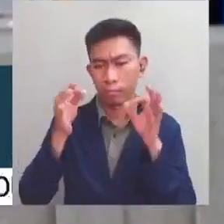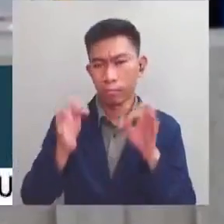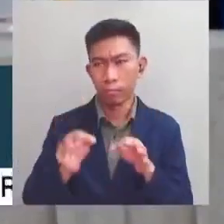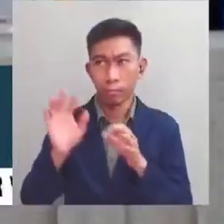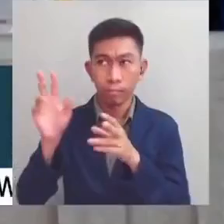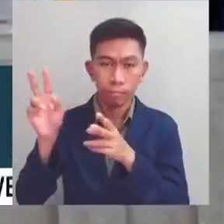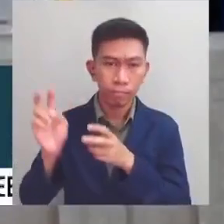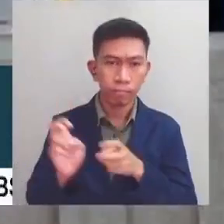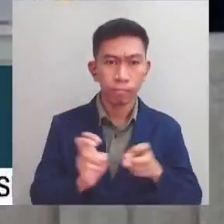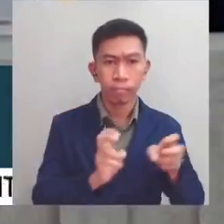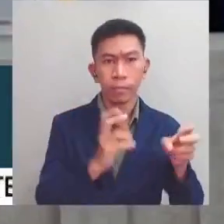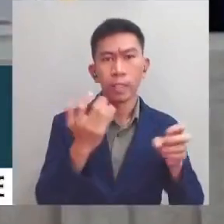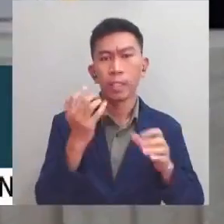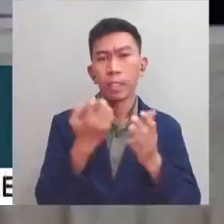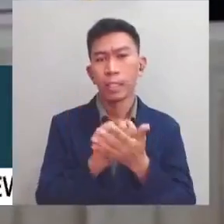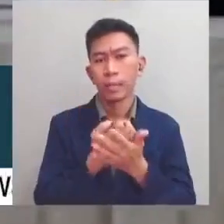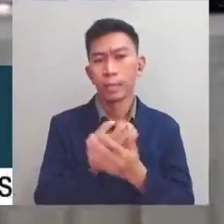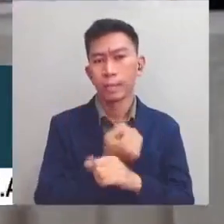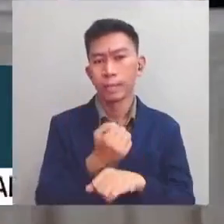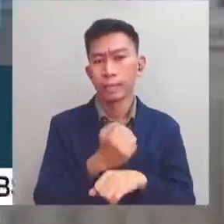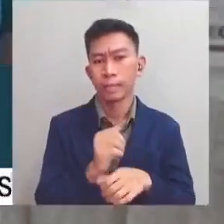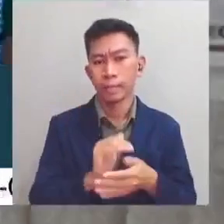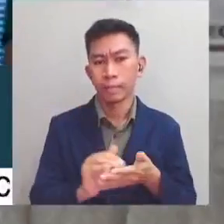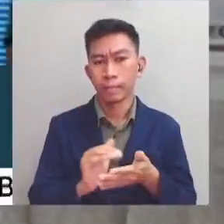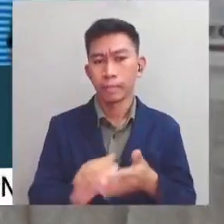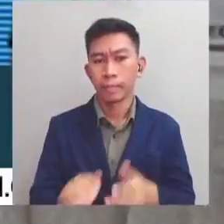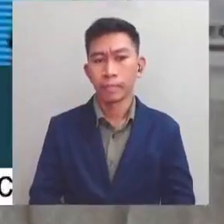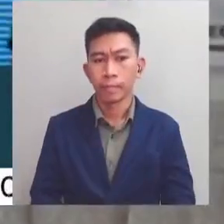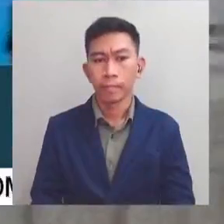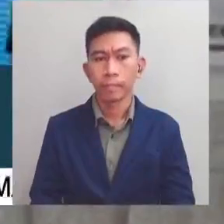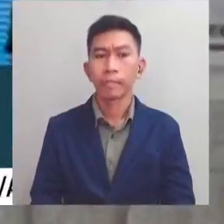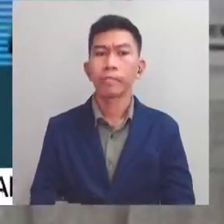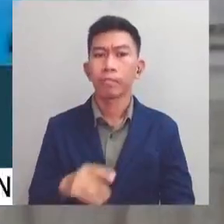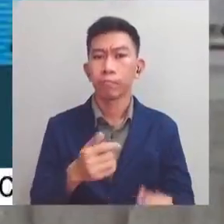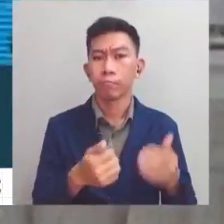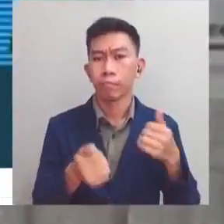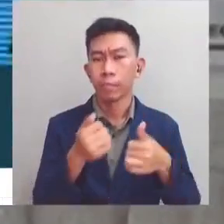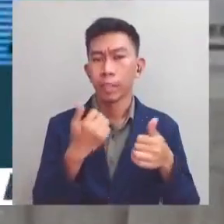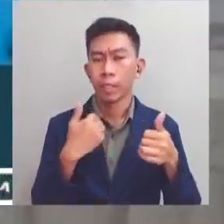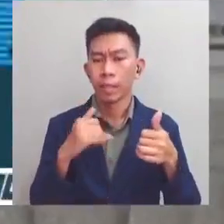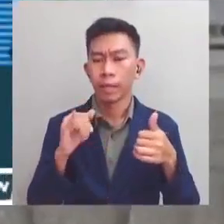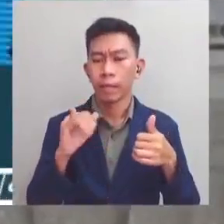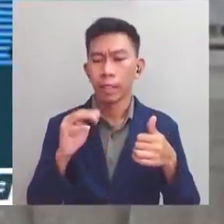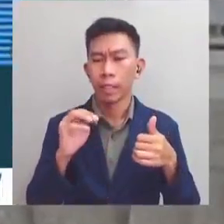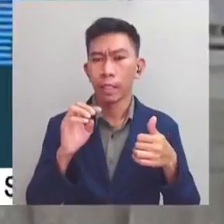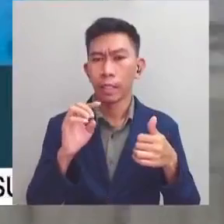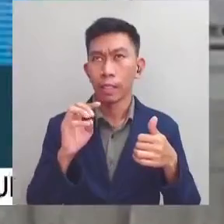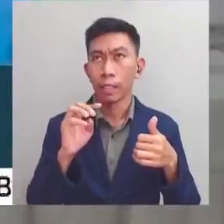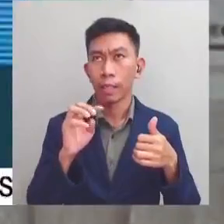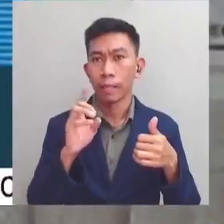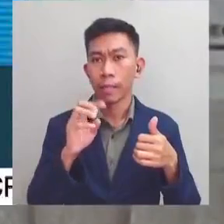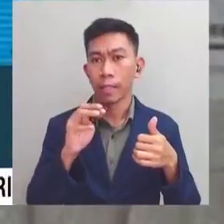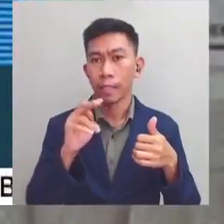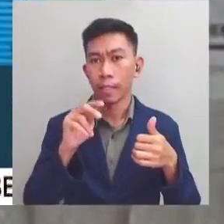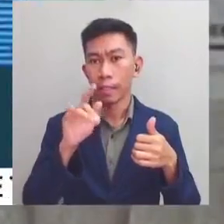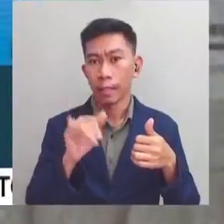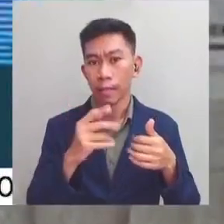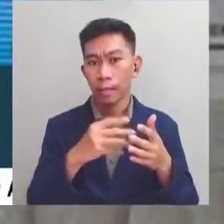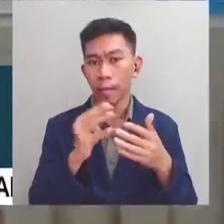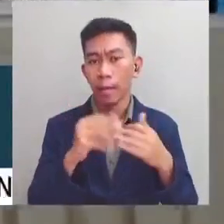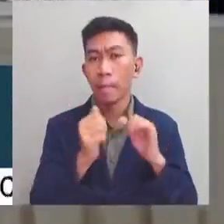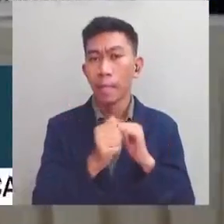practices. Leaders created an indemnity program with the National Treasury, where they can secure loans and